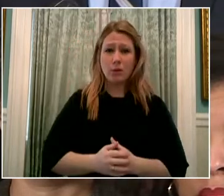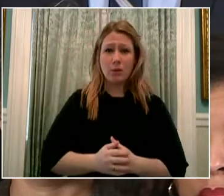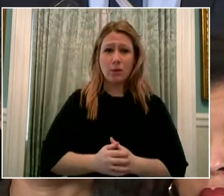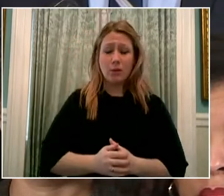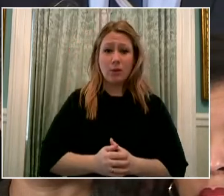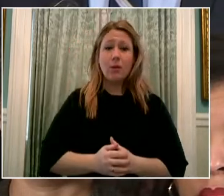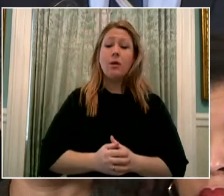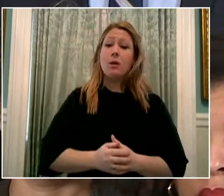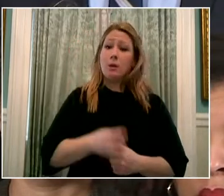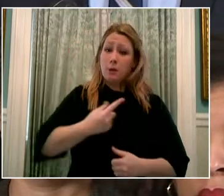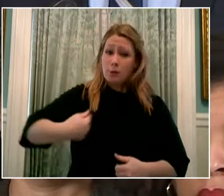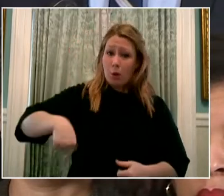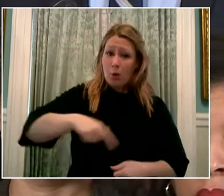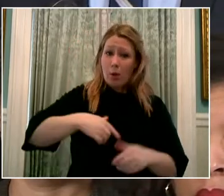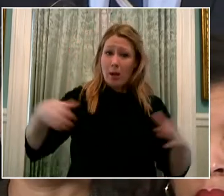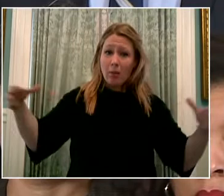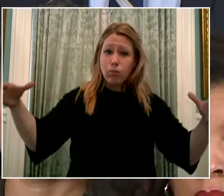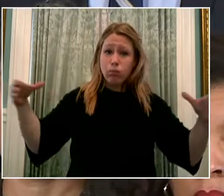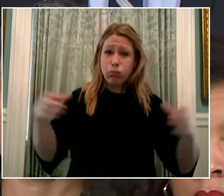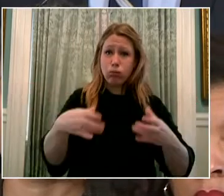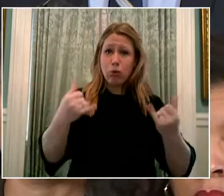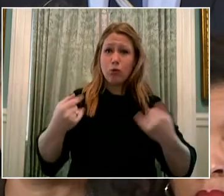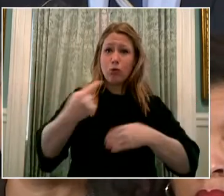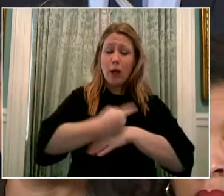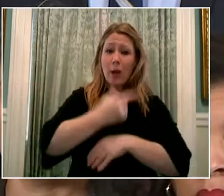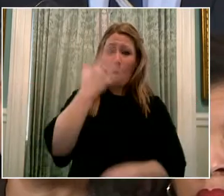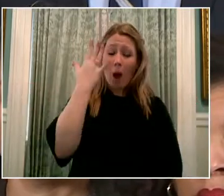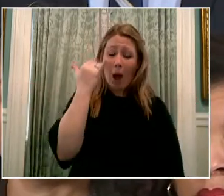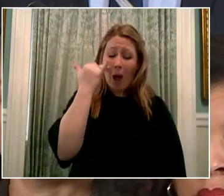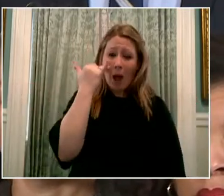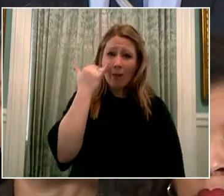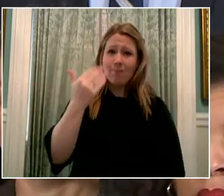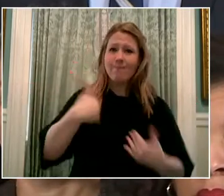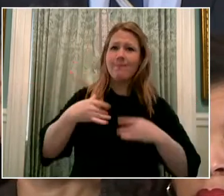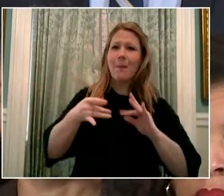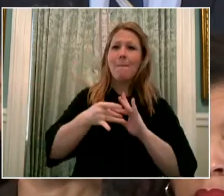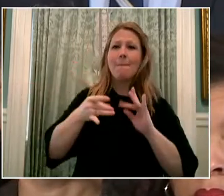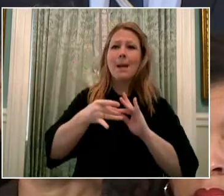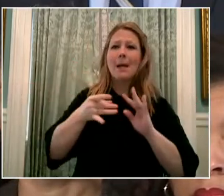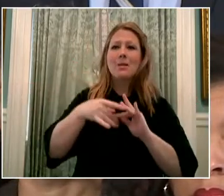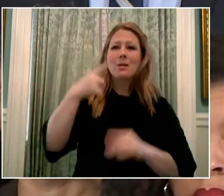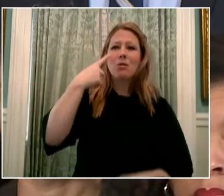House, we have been extremely patient. We've allowed